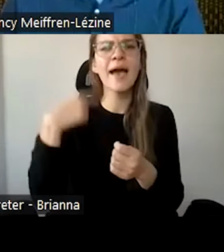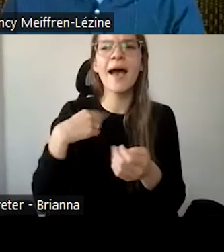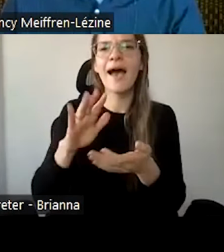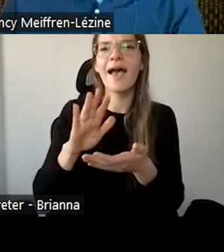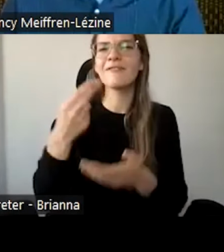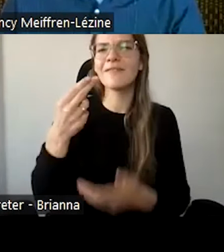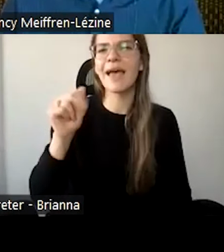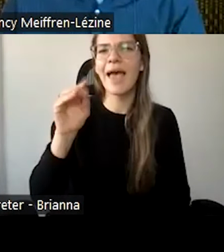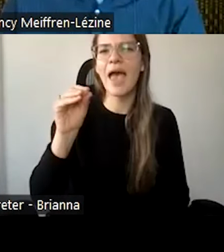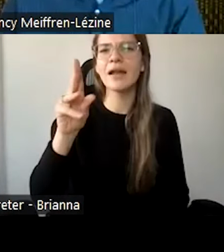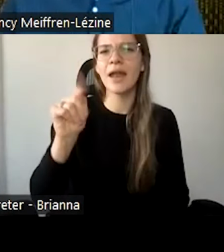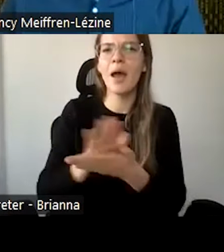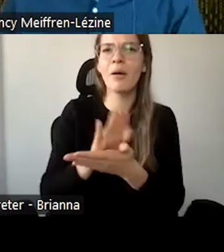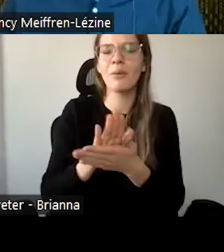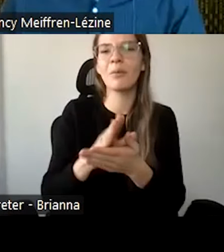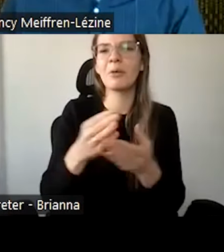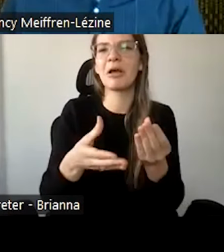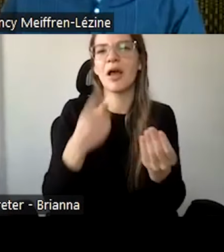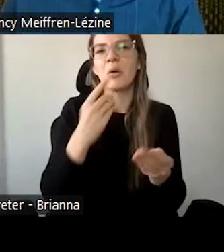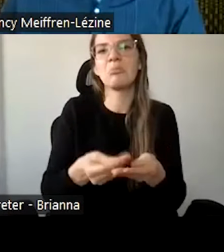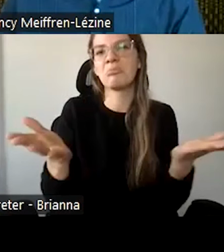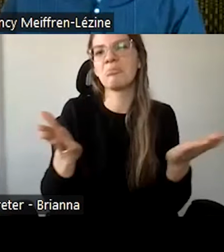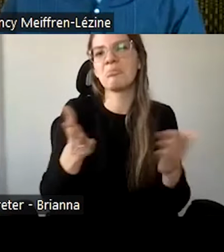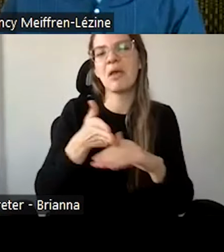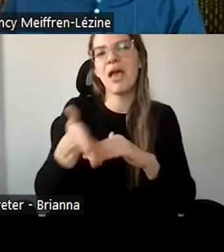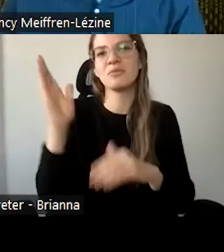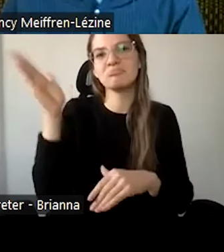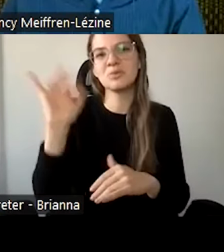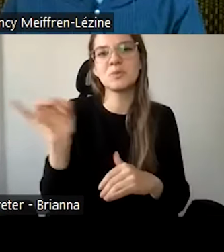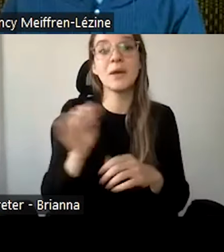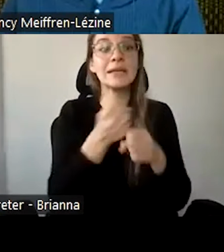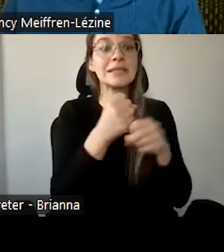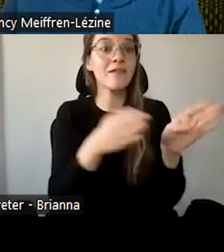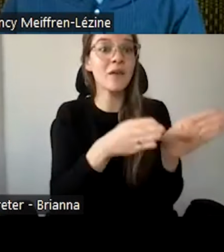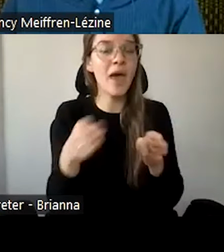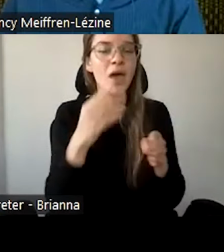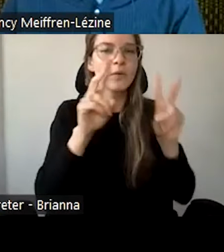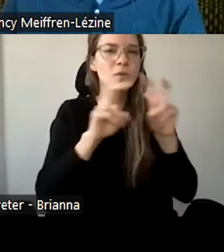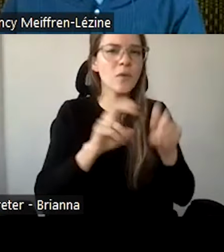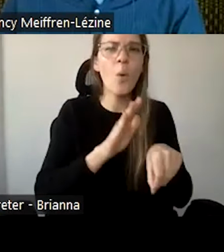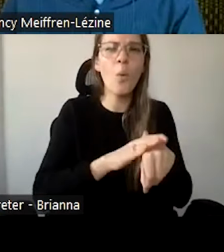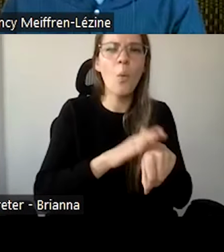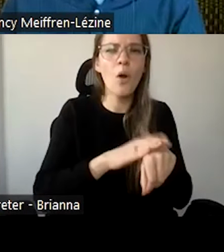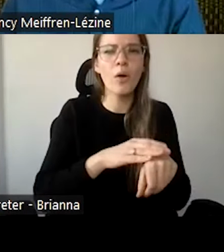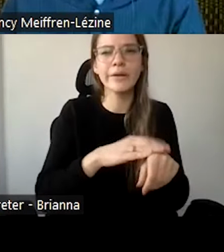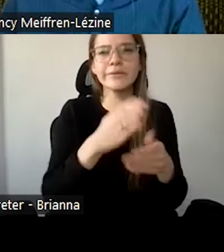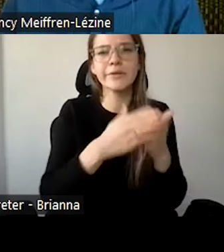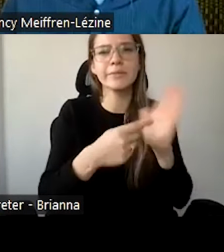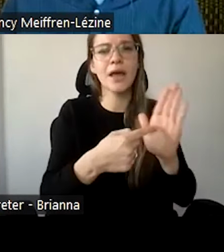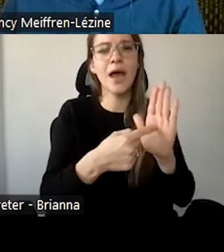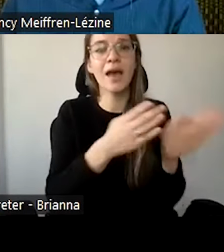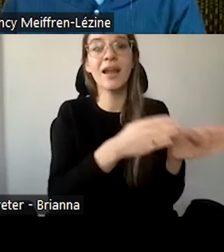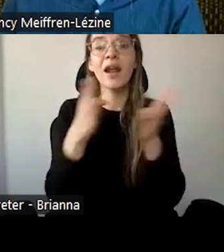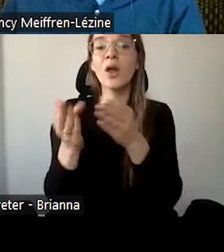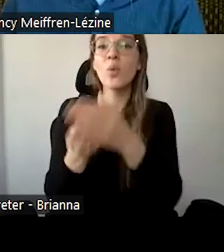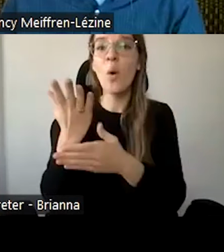this in the group of handouts. In the safety plan side, you're looking at warning signs. And on the growth plan side, you're taking those warning signs